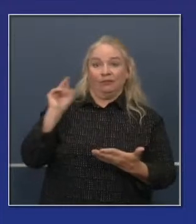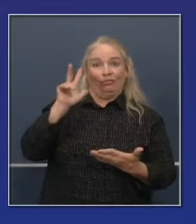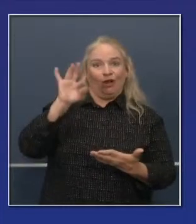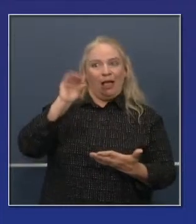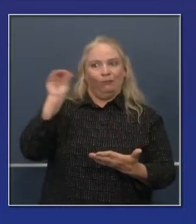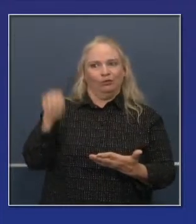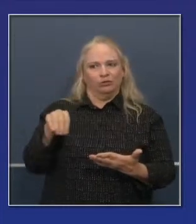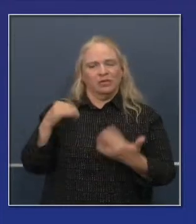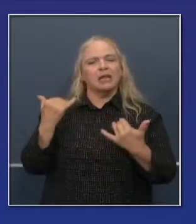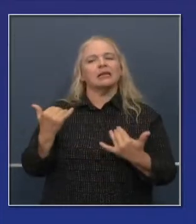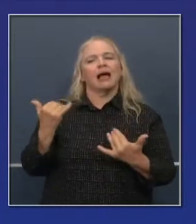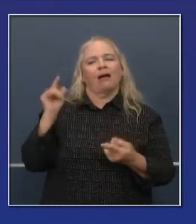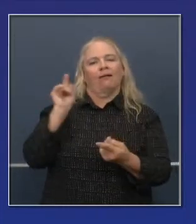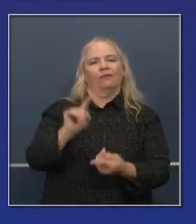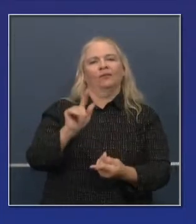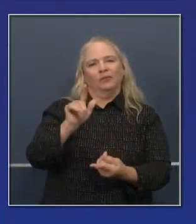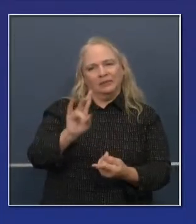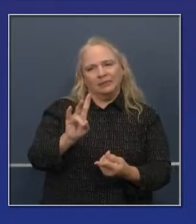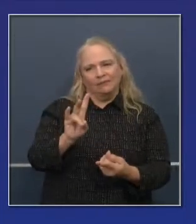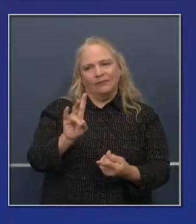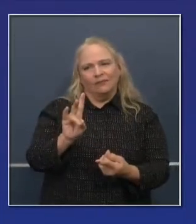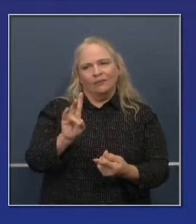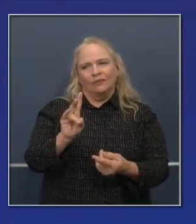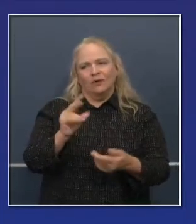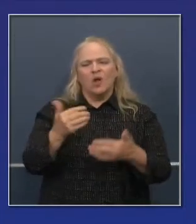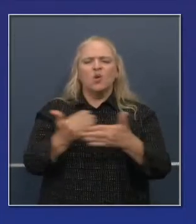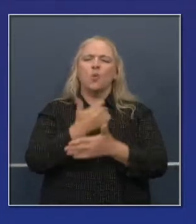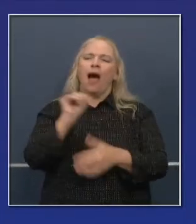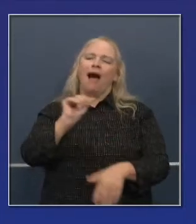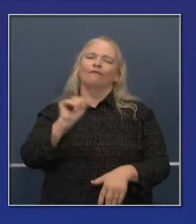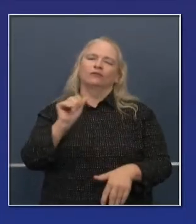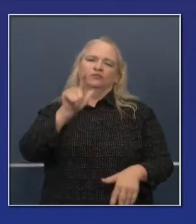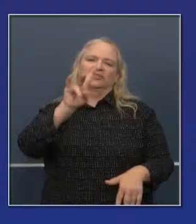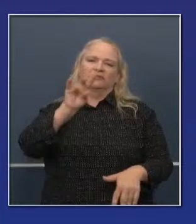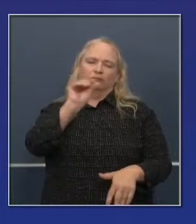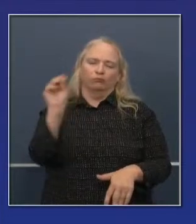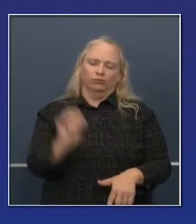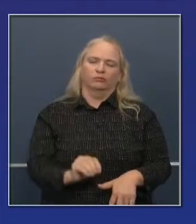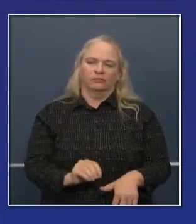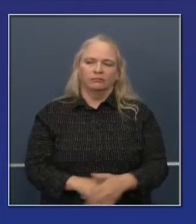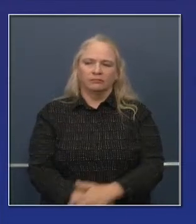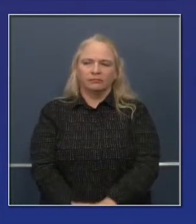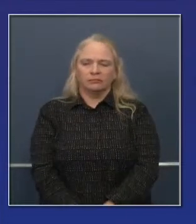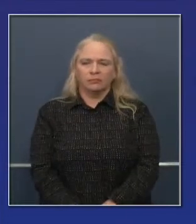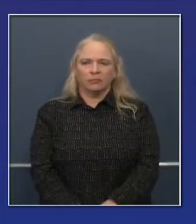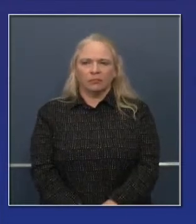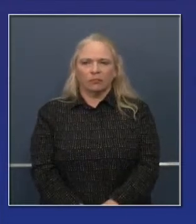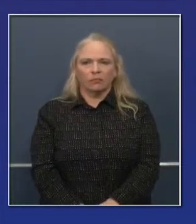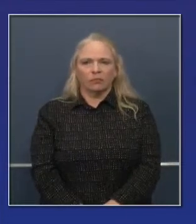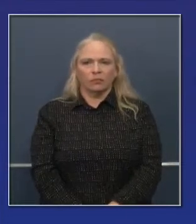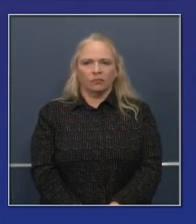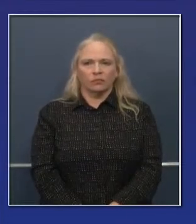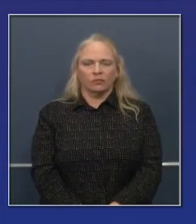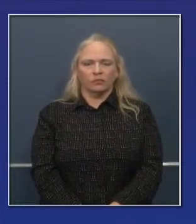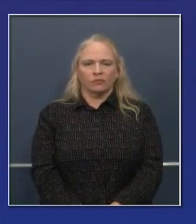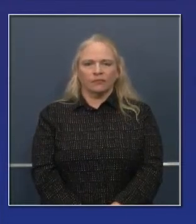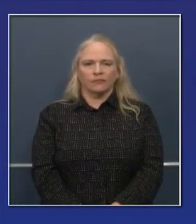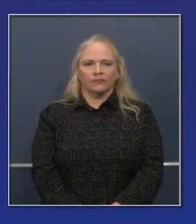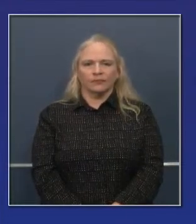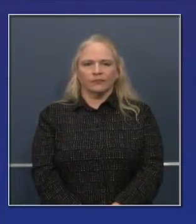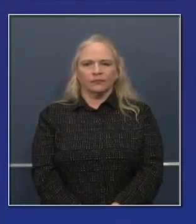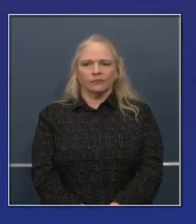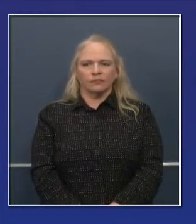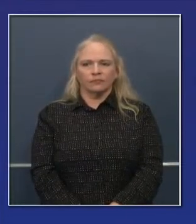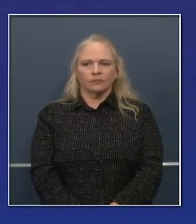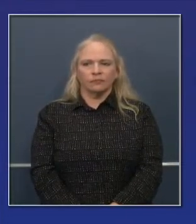last week, over a 2-week period, up 50%. ICUs up over a 2-week period, 39%. Today, hospitals